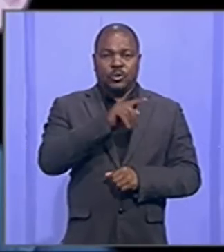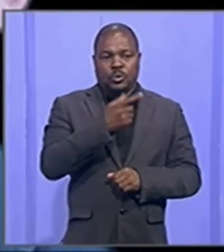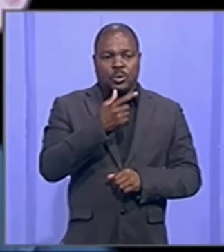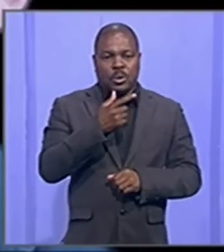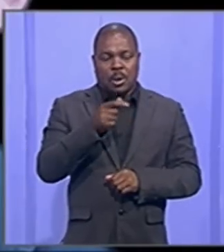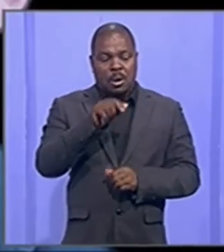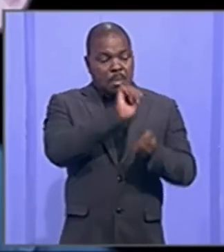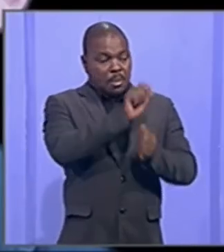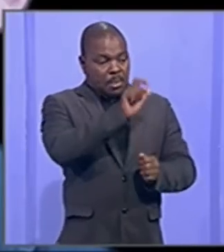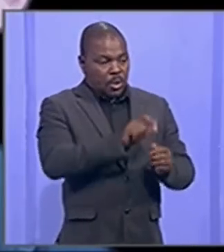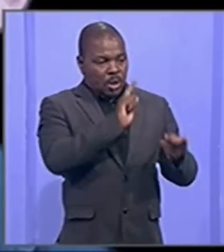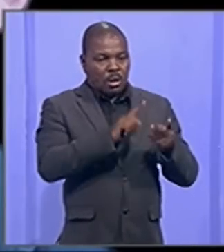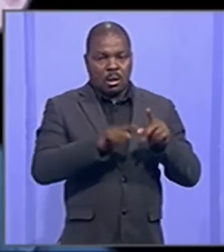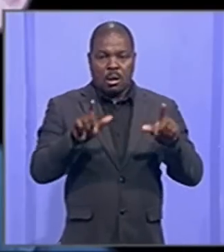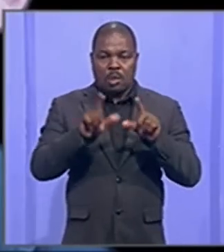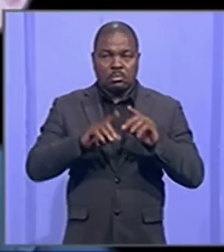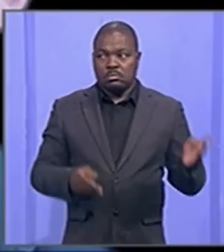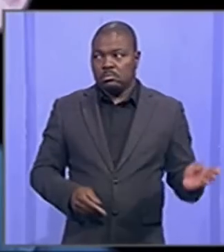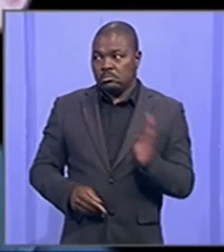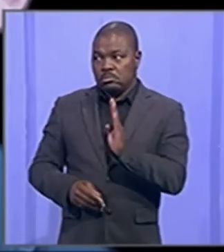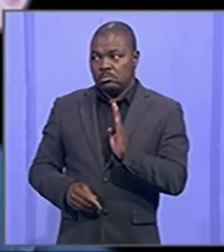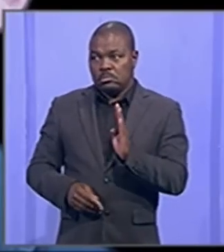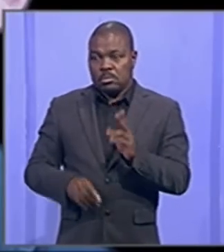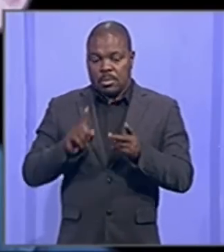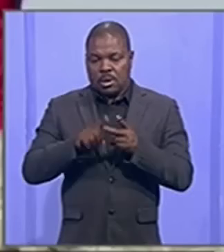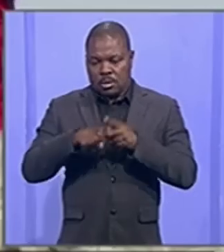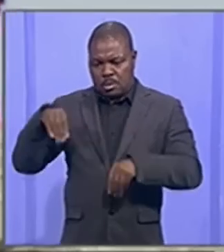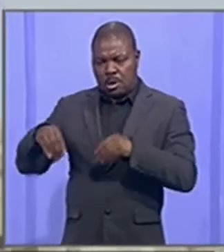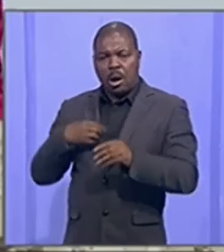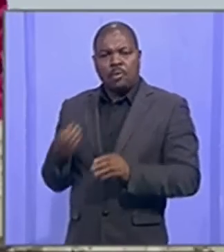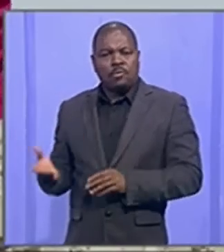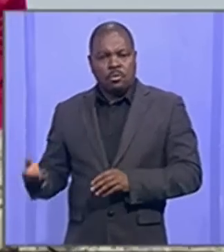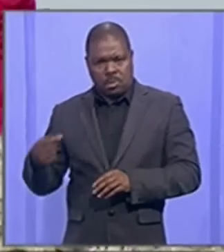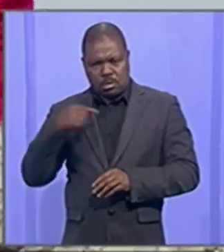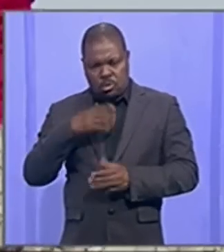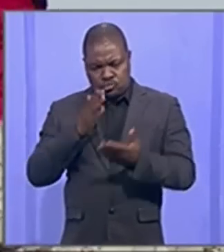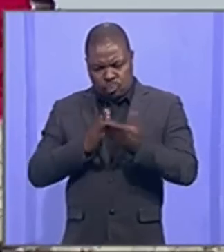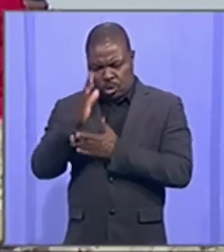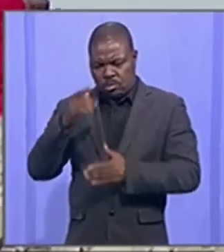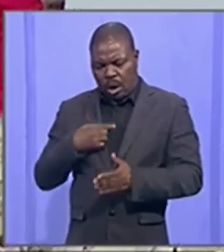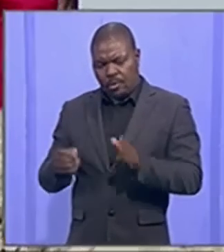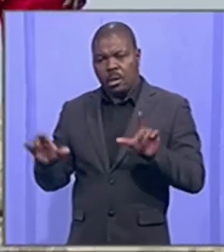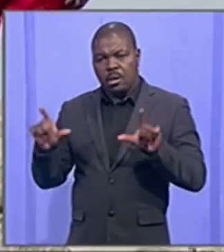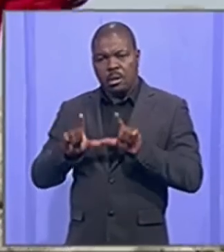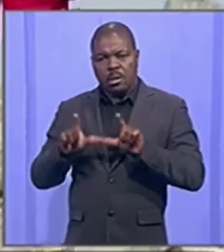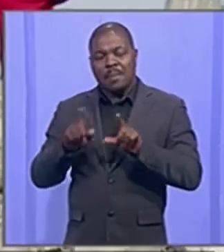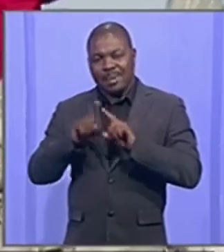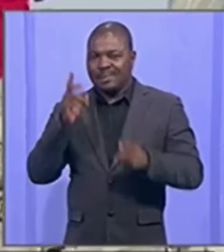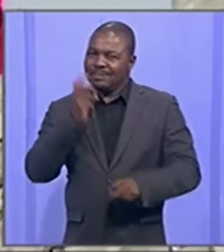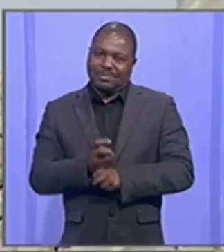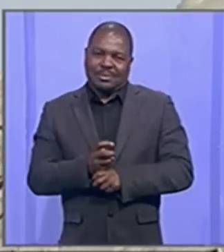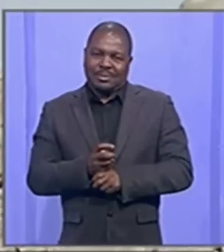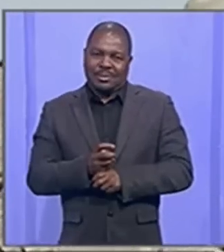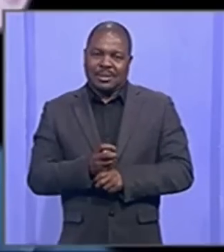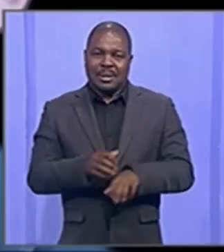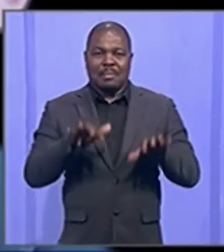can actually pull out a permit or a prospecting right and say, no, I'm legitimately mining here. And then it's difficult for the